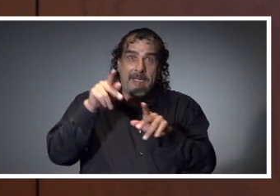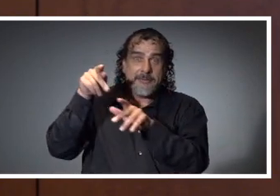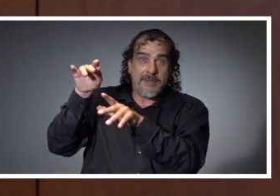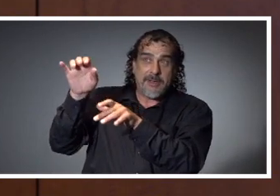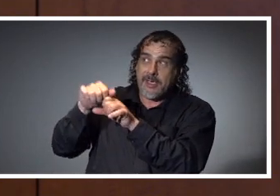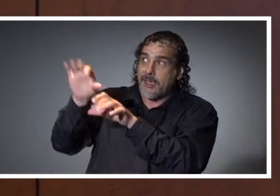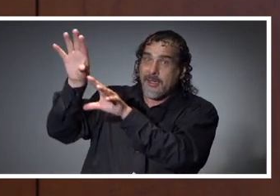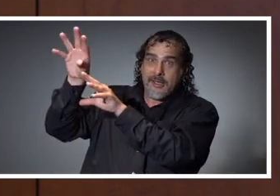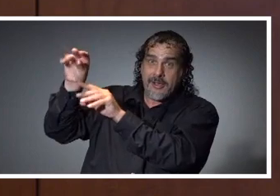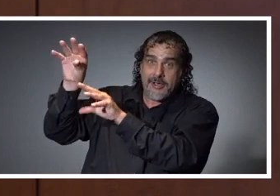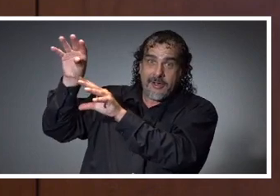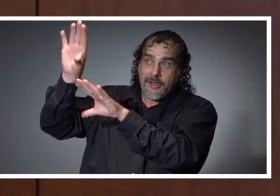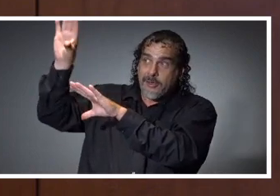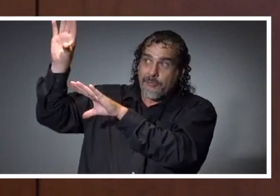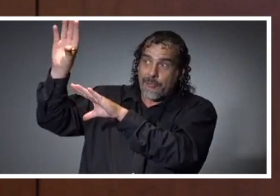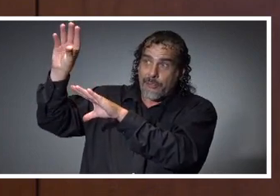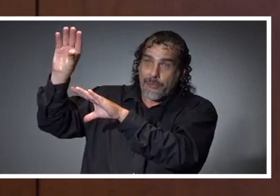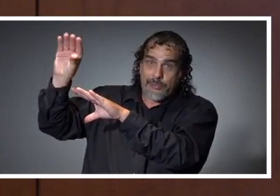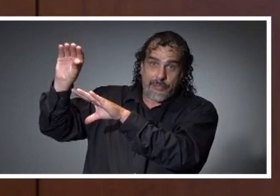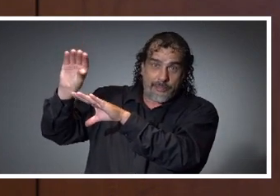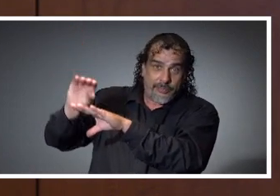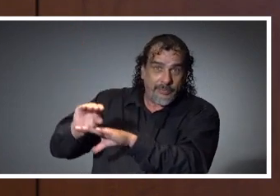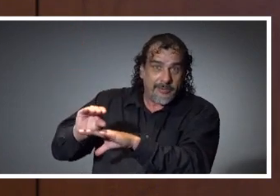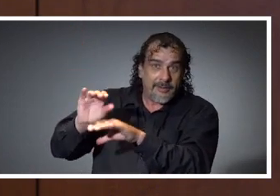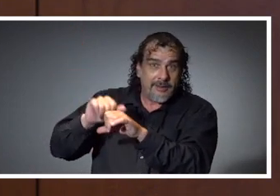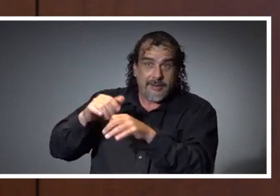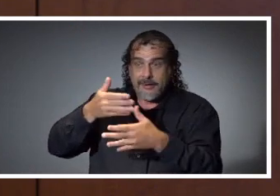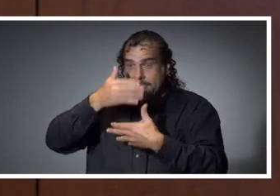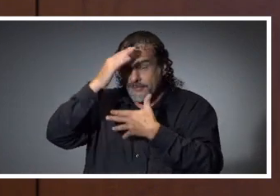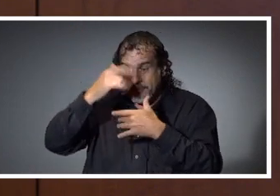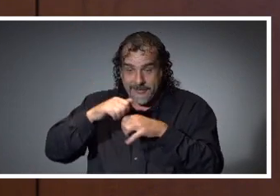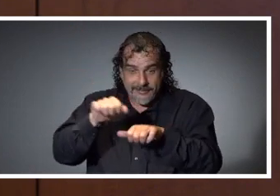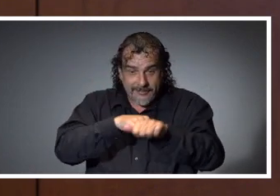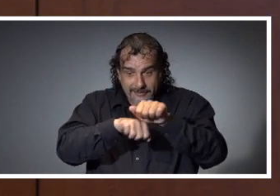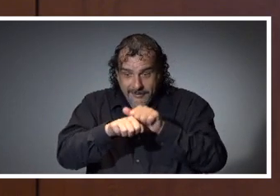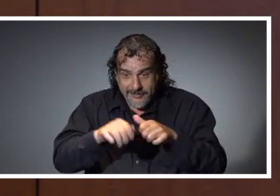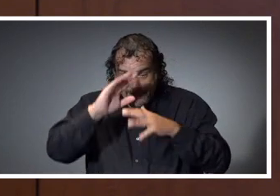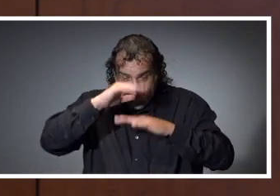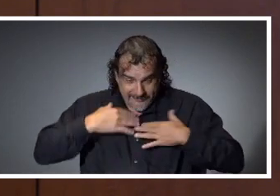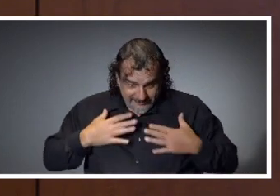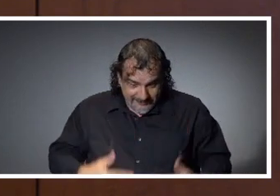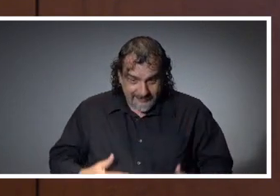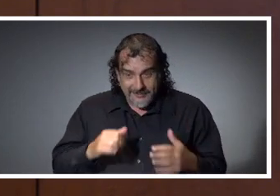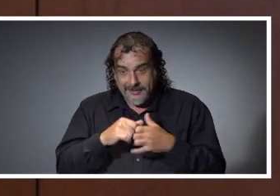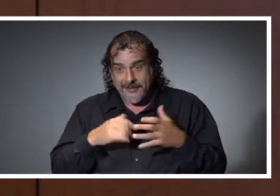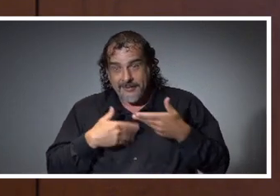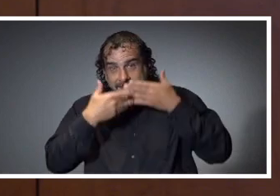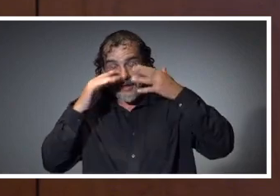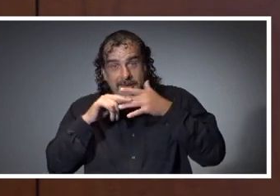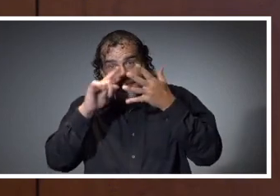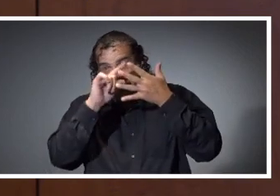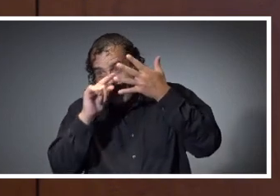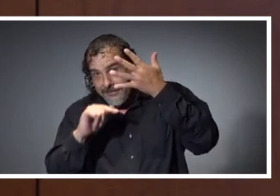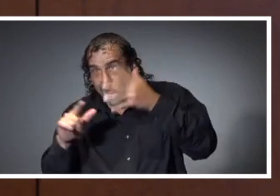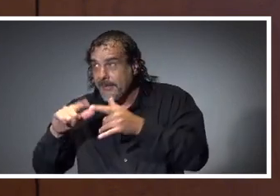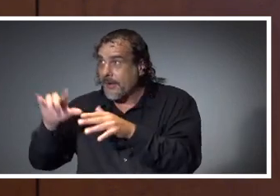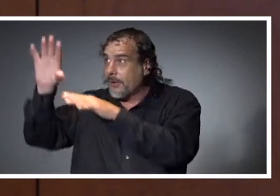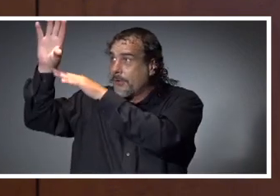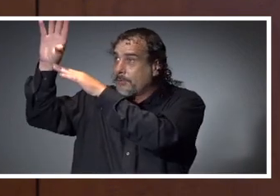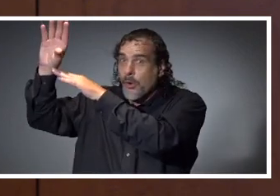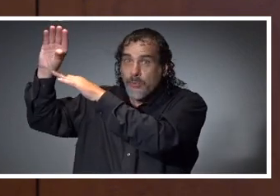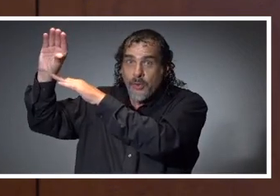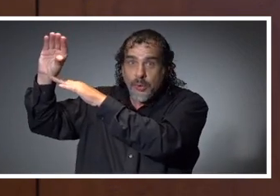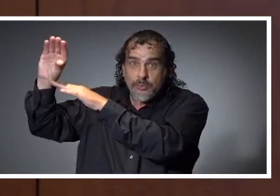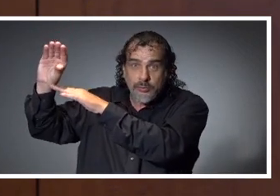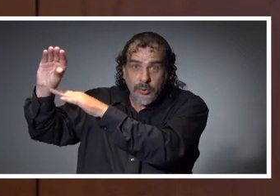in stock for the hospitals, whether it's medical masks, gloves, face shields, surgical masks, gowns and coveralls. I saw those numbers sliding less